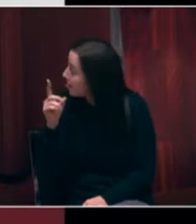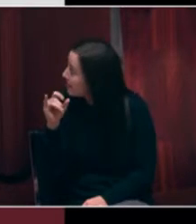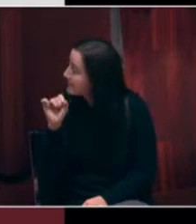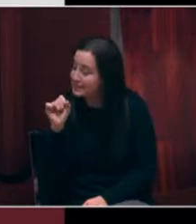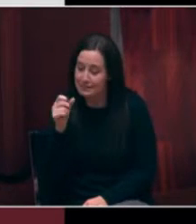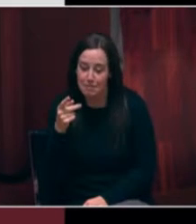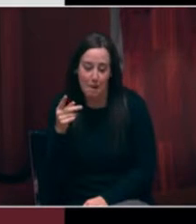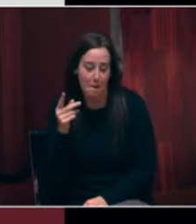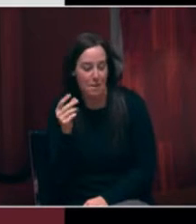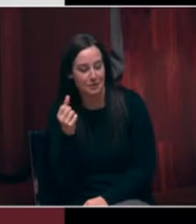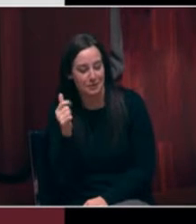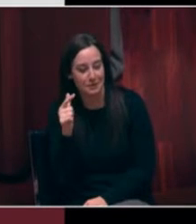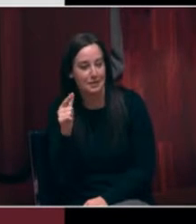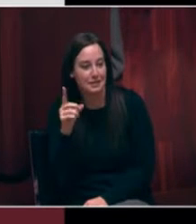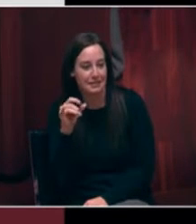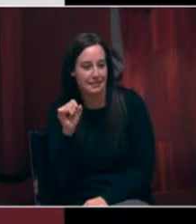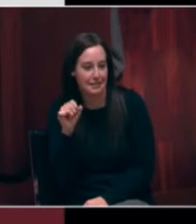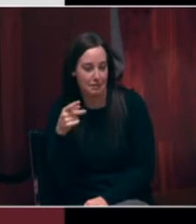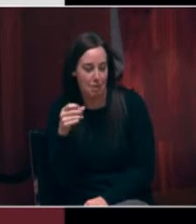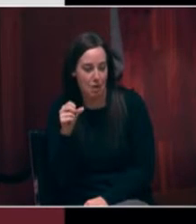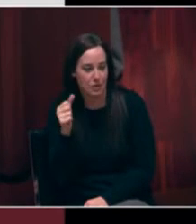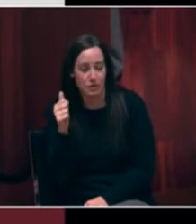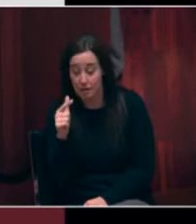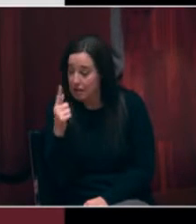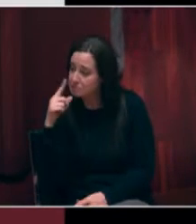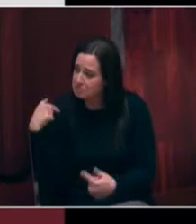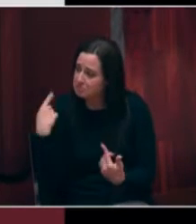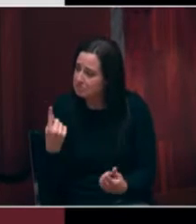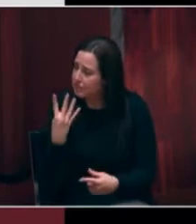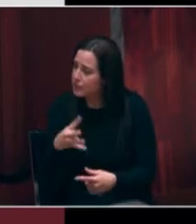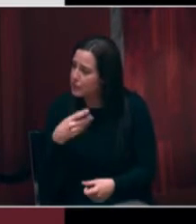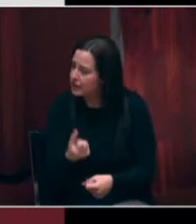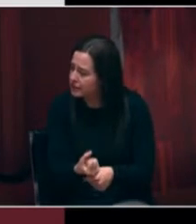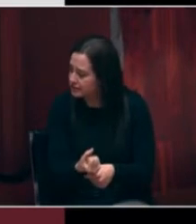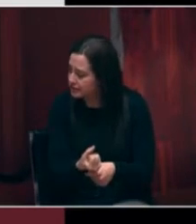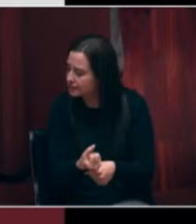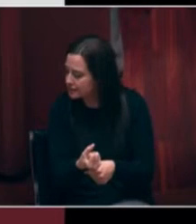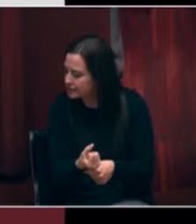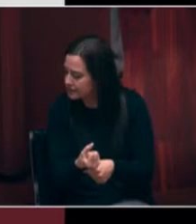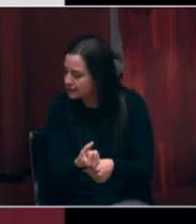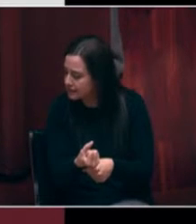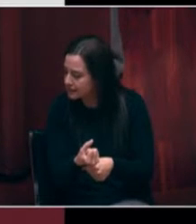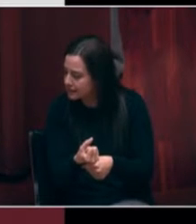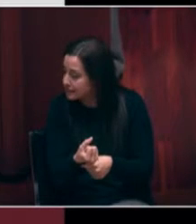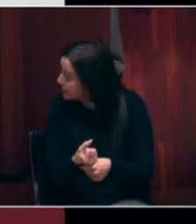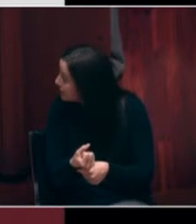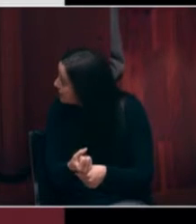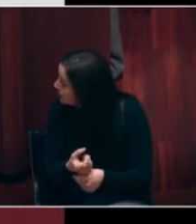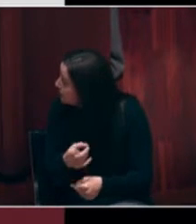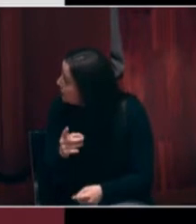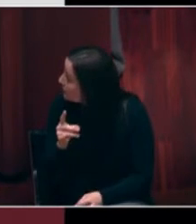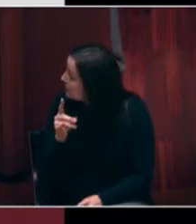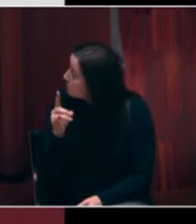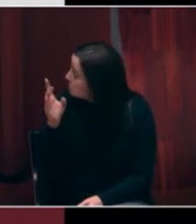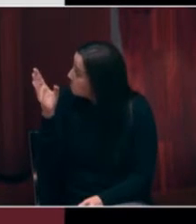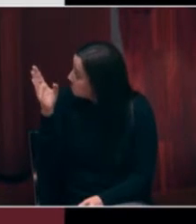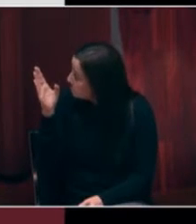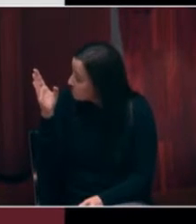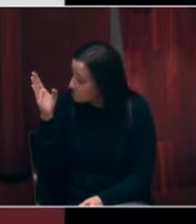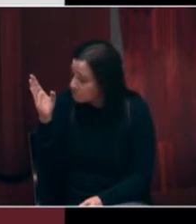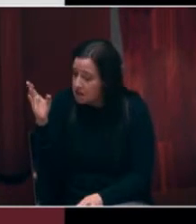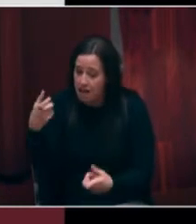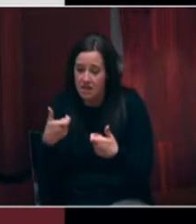As I said, we've accomplished a lot over the last 4 years, came in kind of the disposal piece of our ARCUS